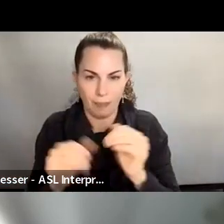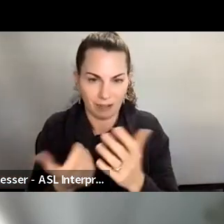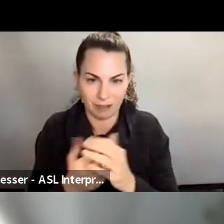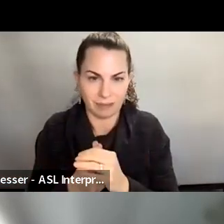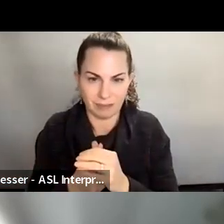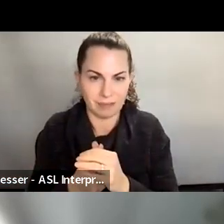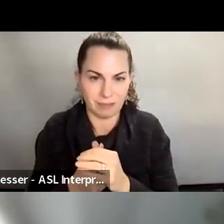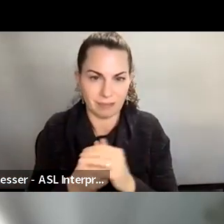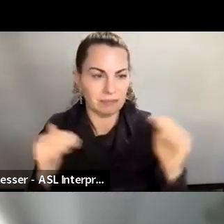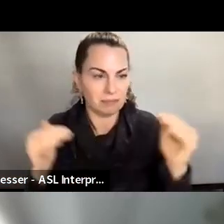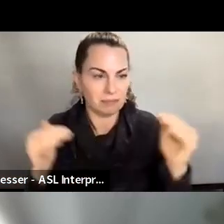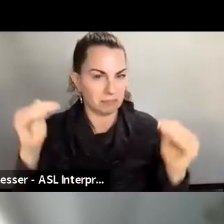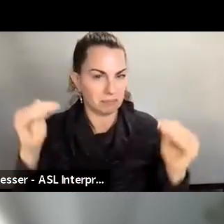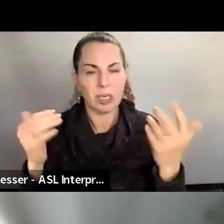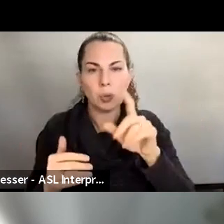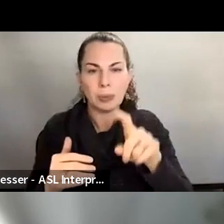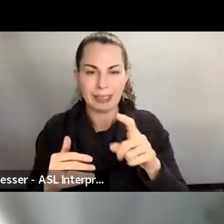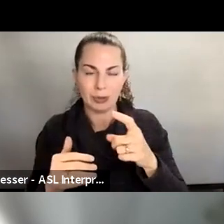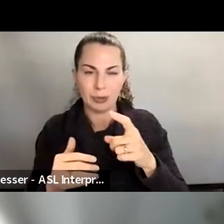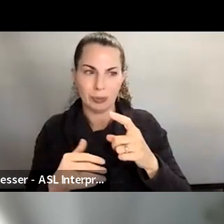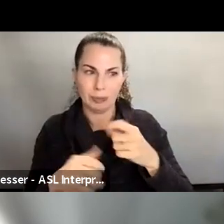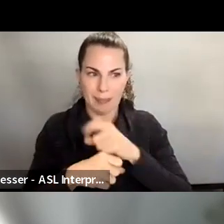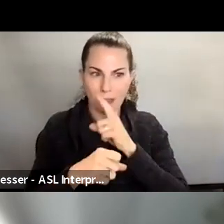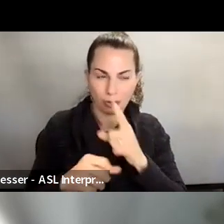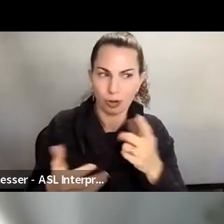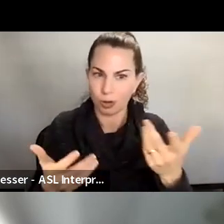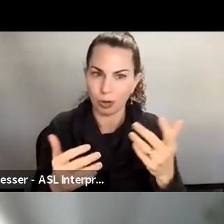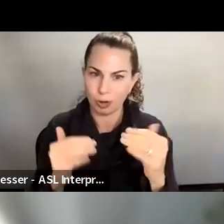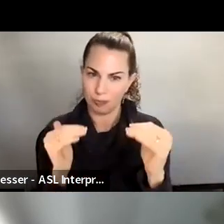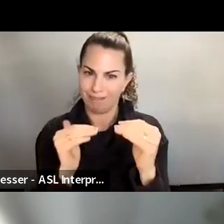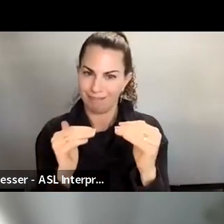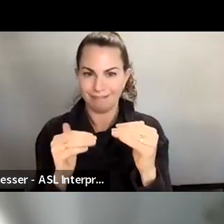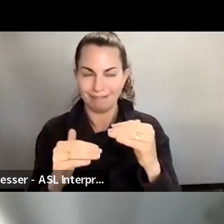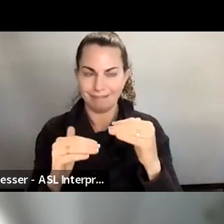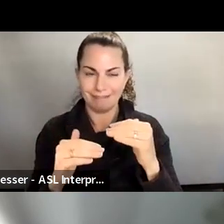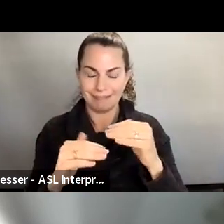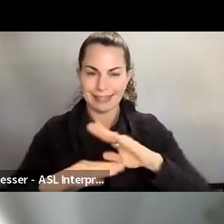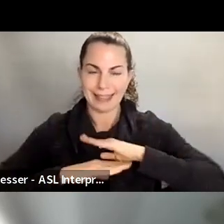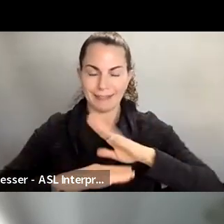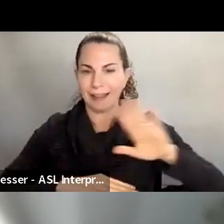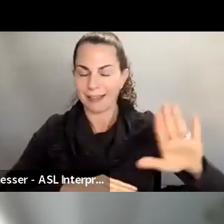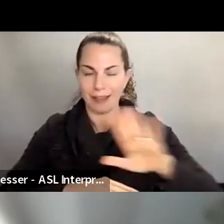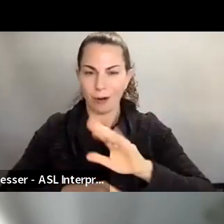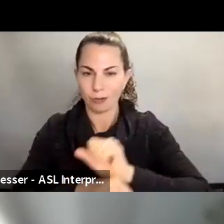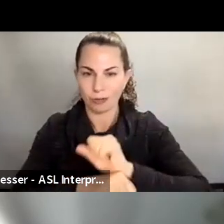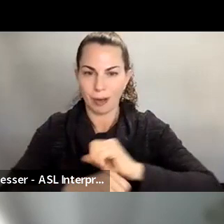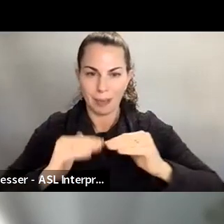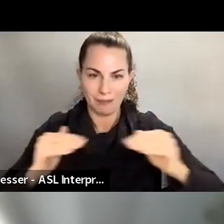it infringes on labor laws, from what I understand. I'm not a lawyer, but that's what I've been told in my past life